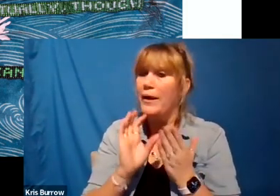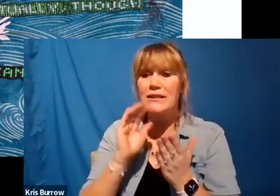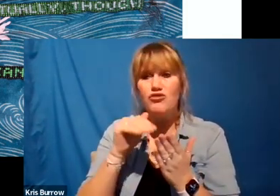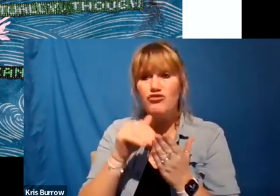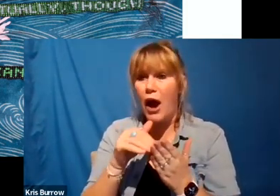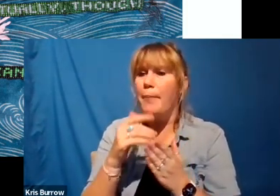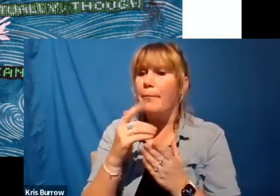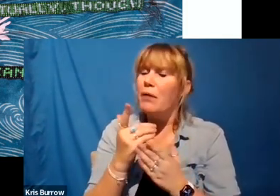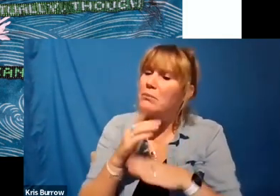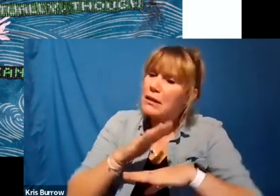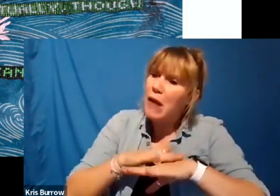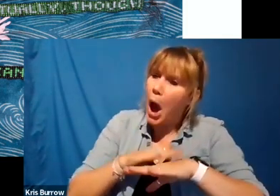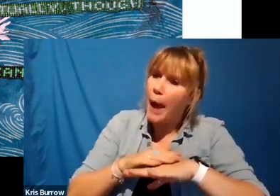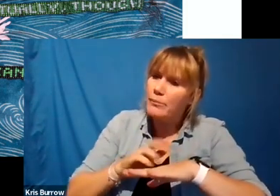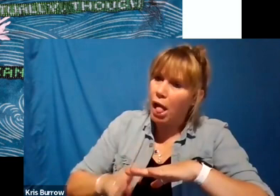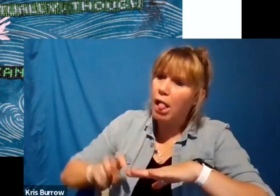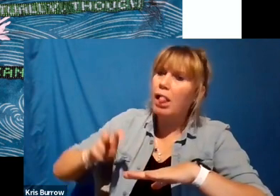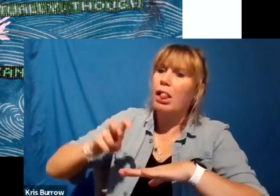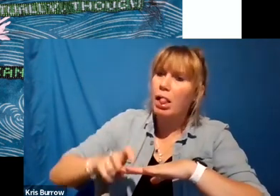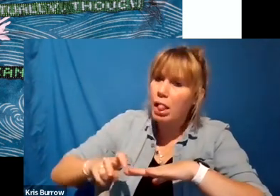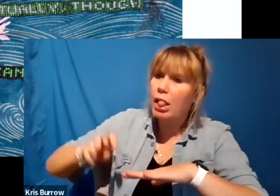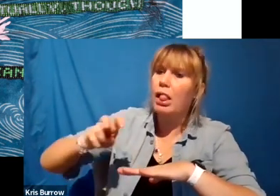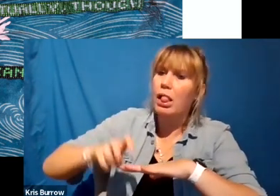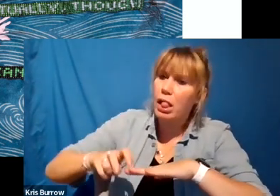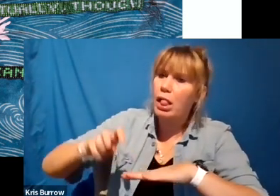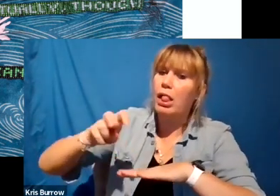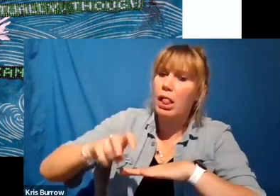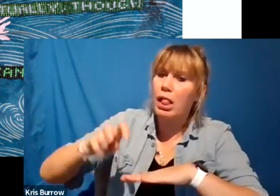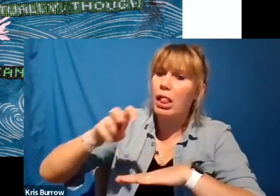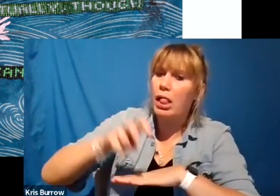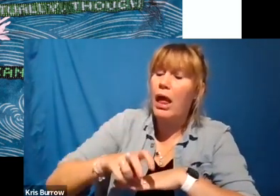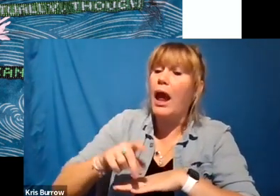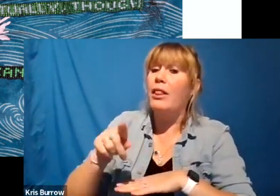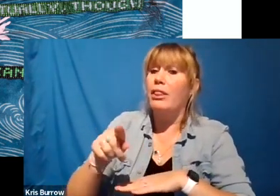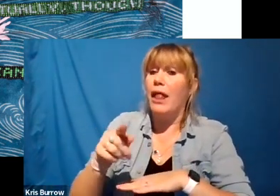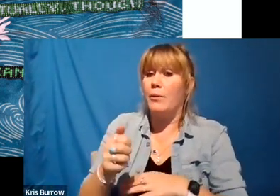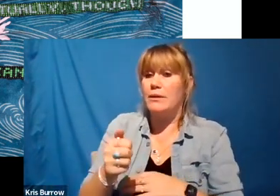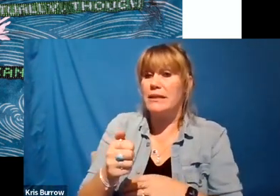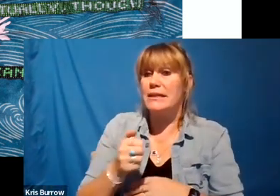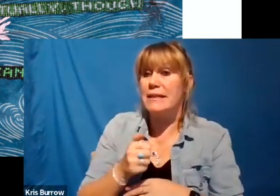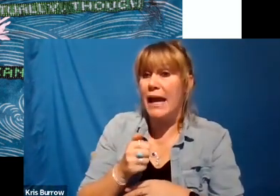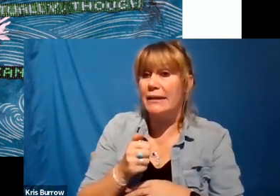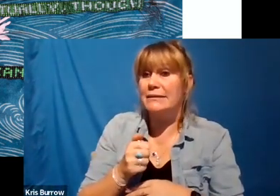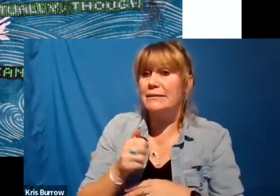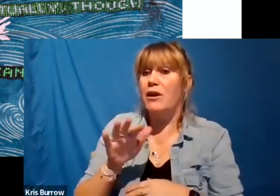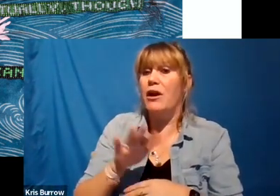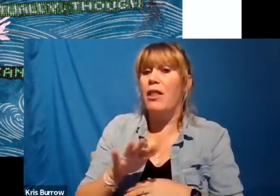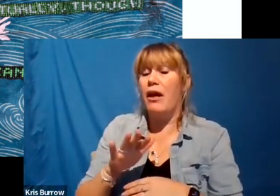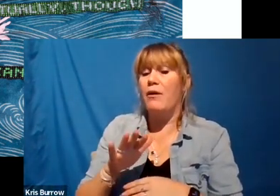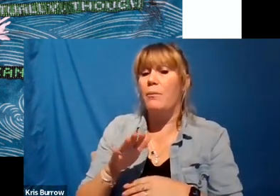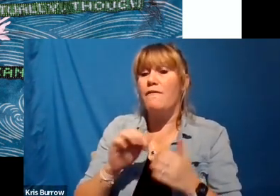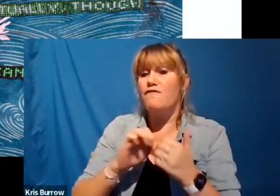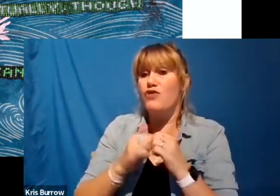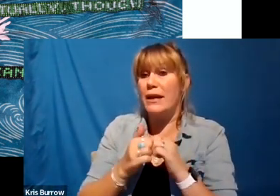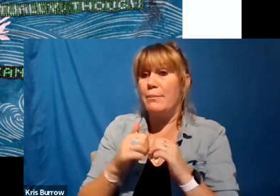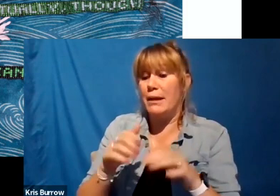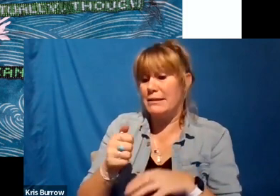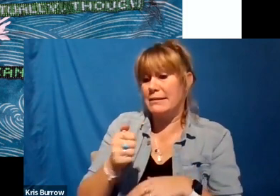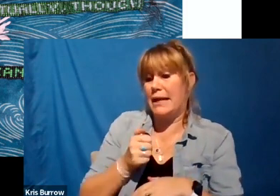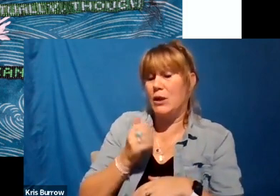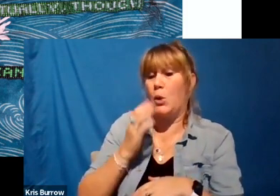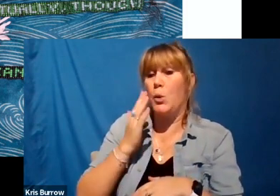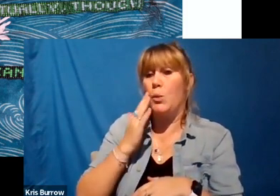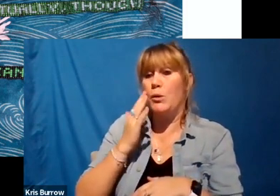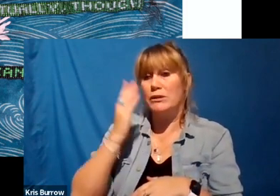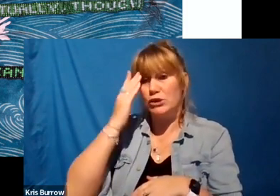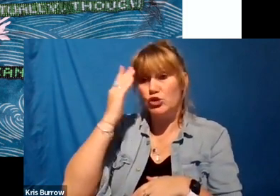We're taken verbatim from a dream, a text my friend sent me about a dream she had while I was in the early